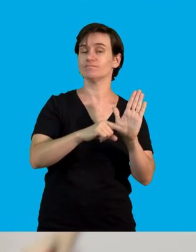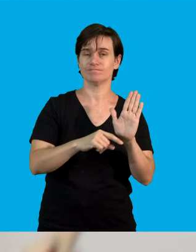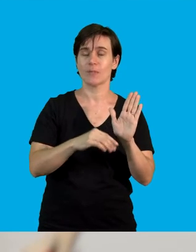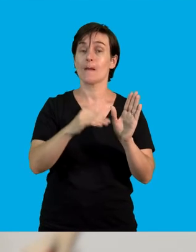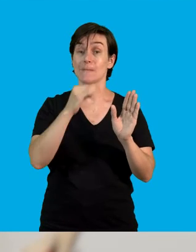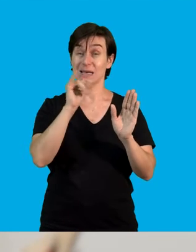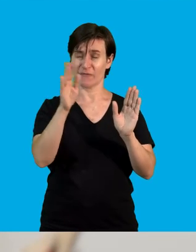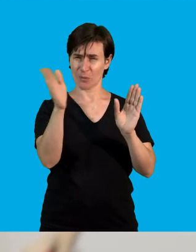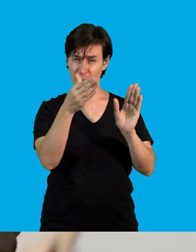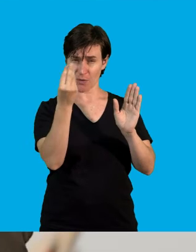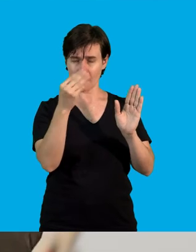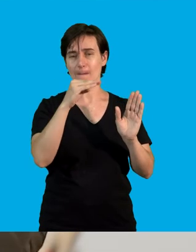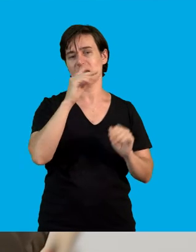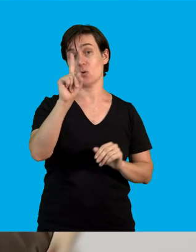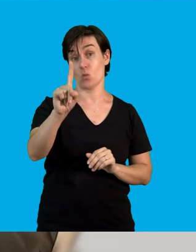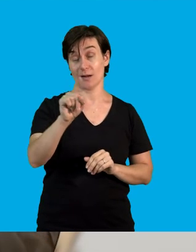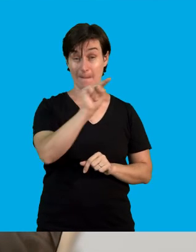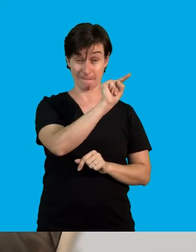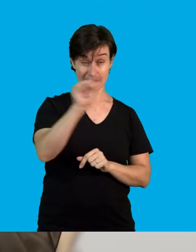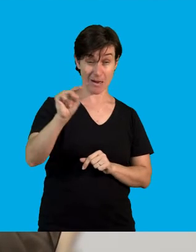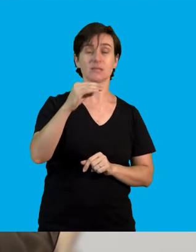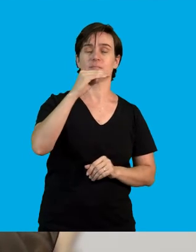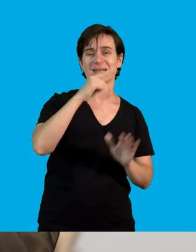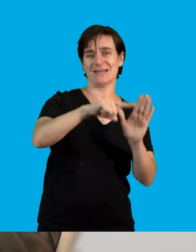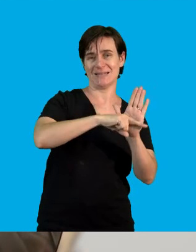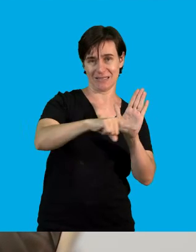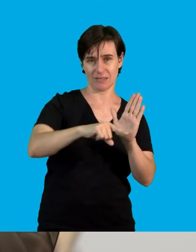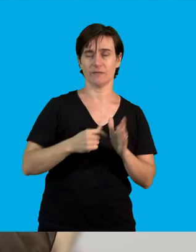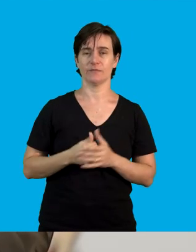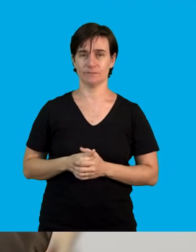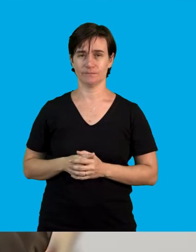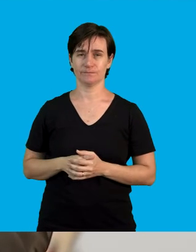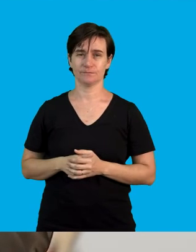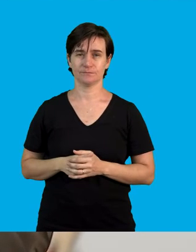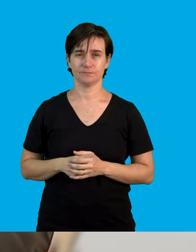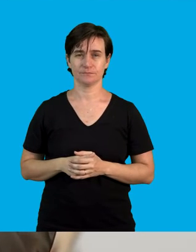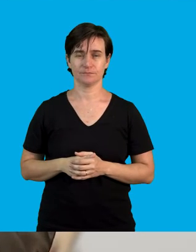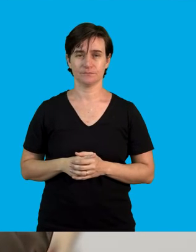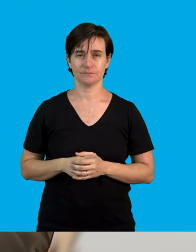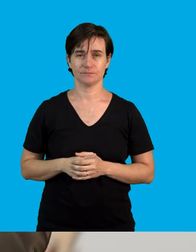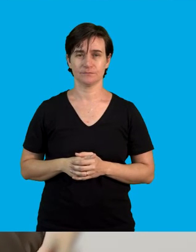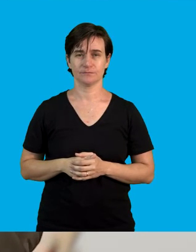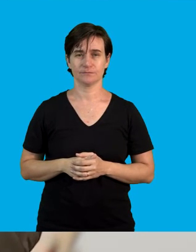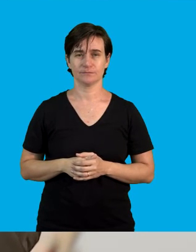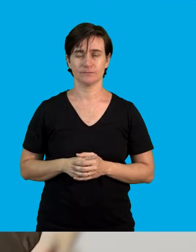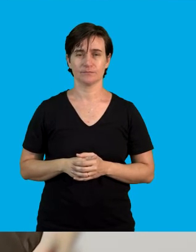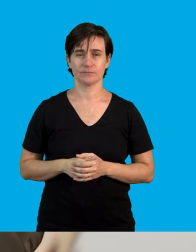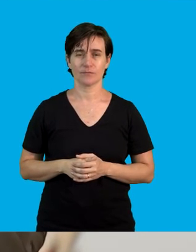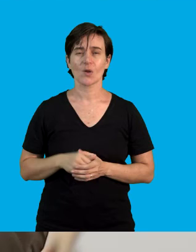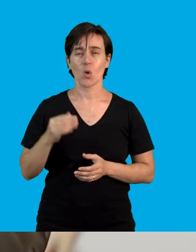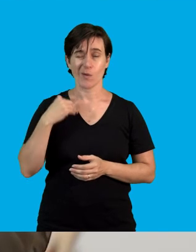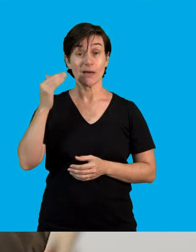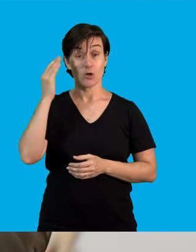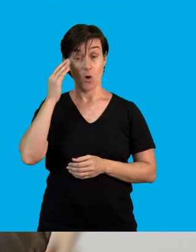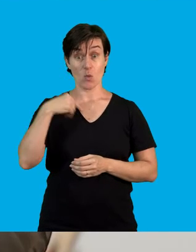to acknowledge that it is an integer, so it is negative 1. Mathematically, we don't write it,